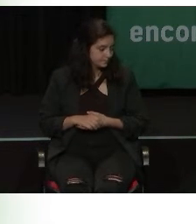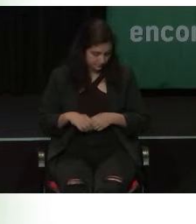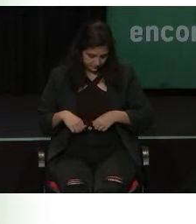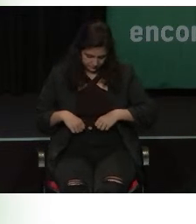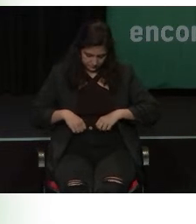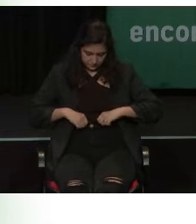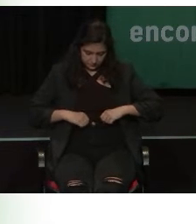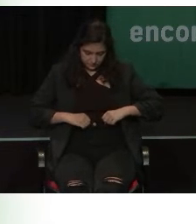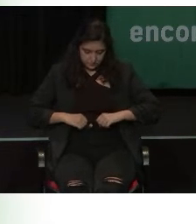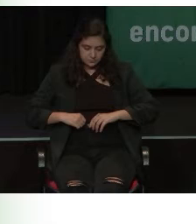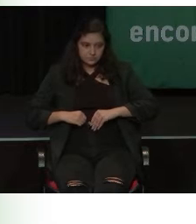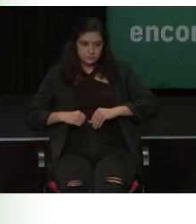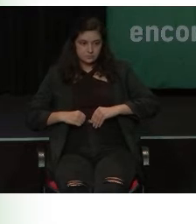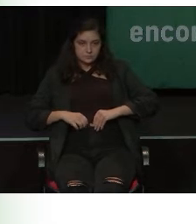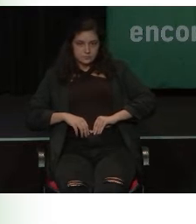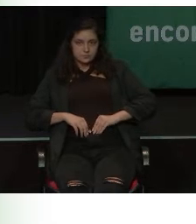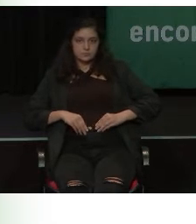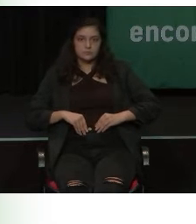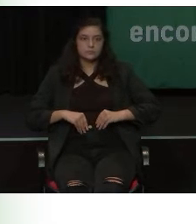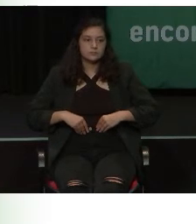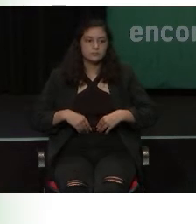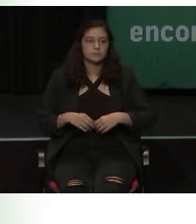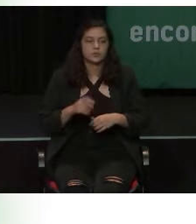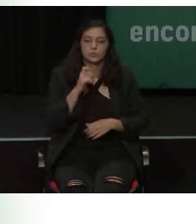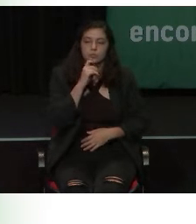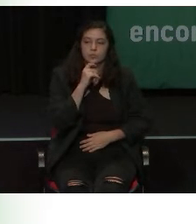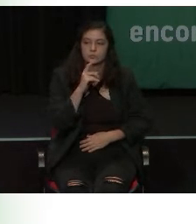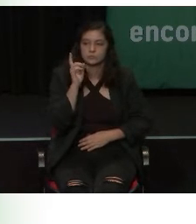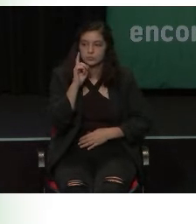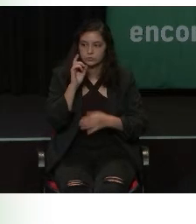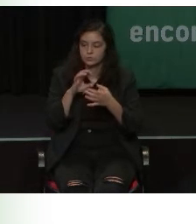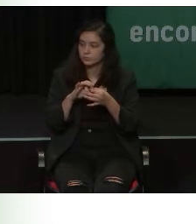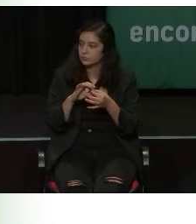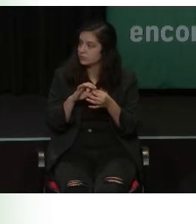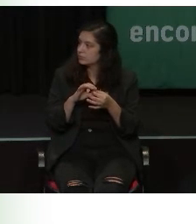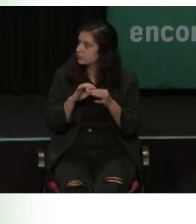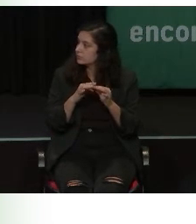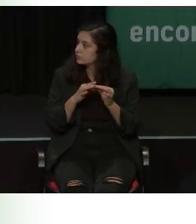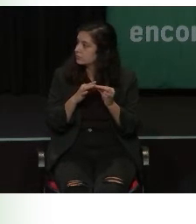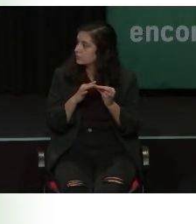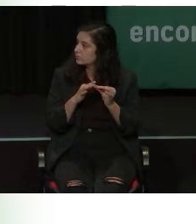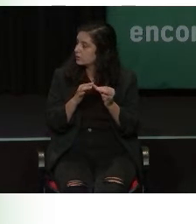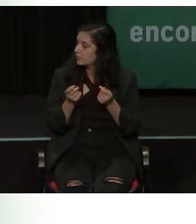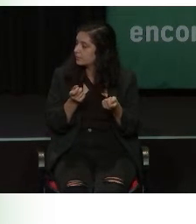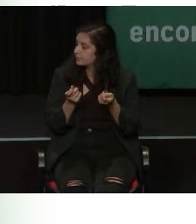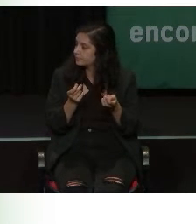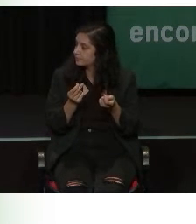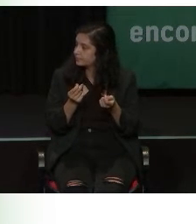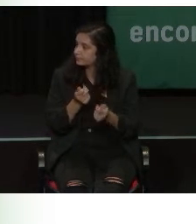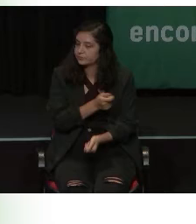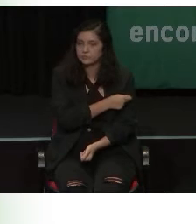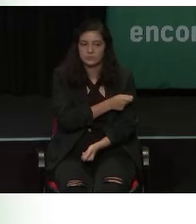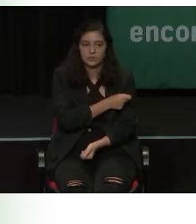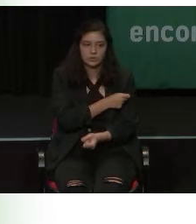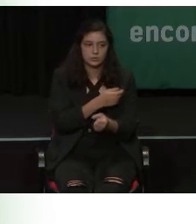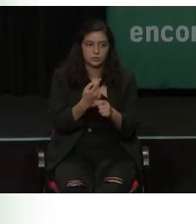And therefore there's many questions we can ask that could be relevant for the management of vaccination